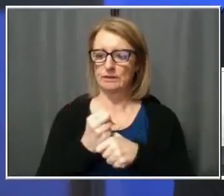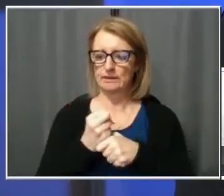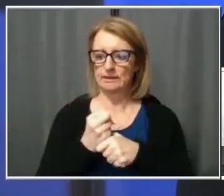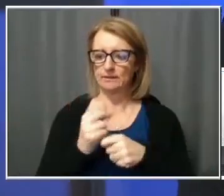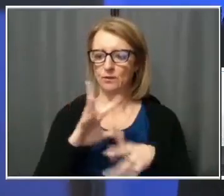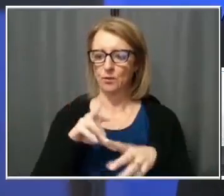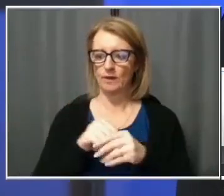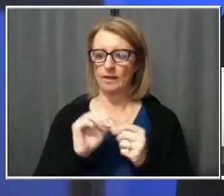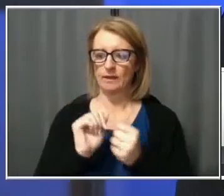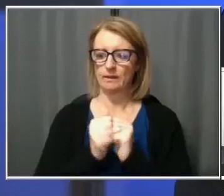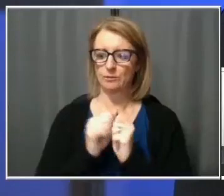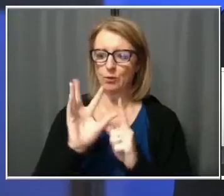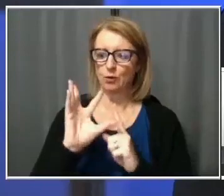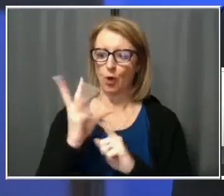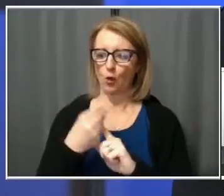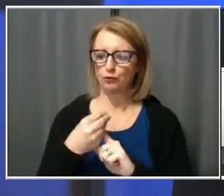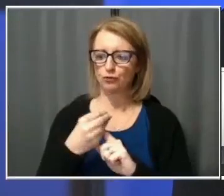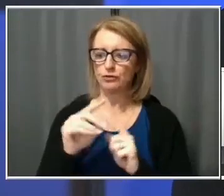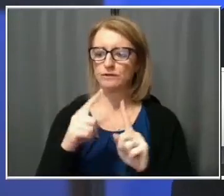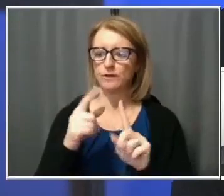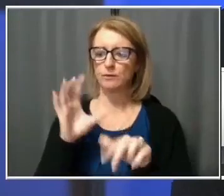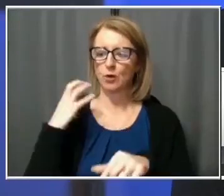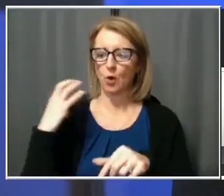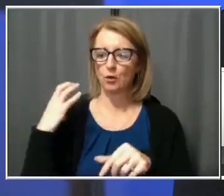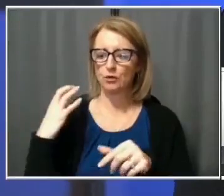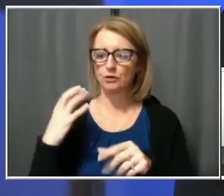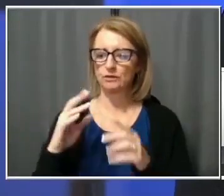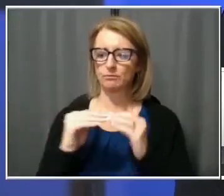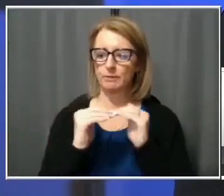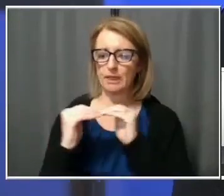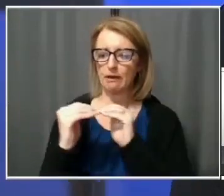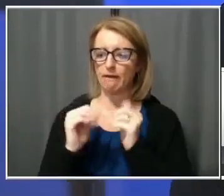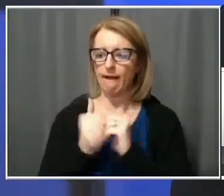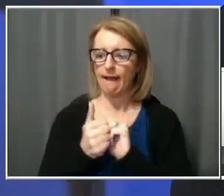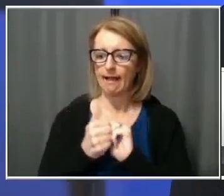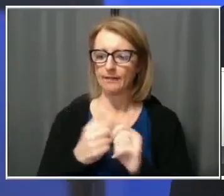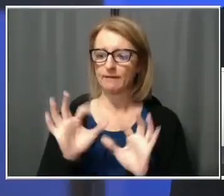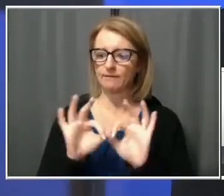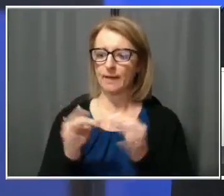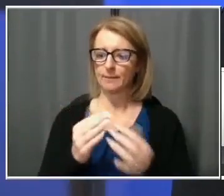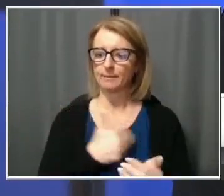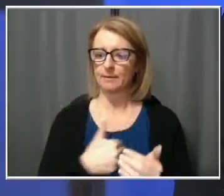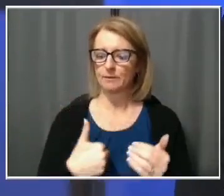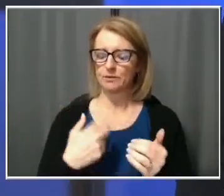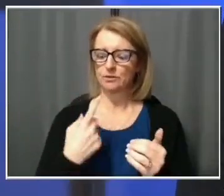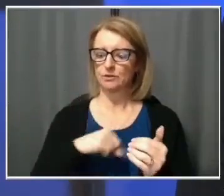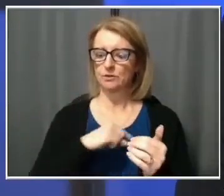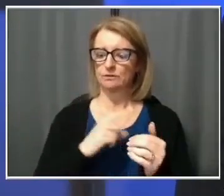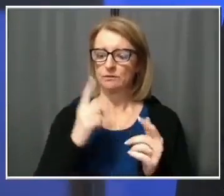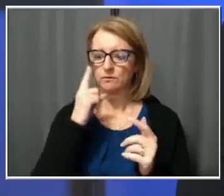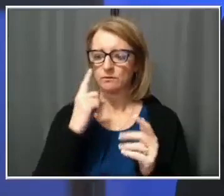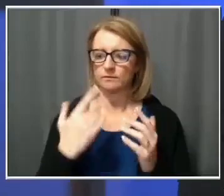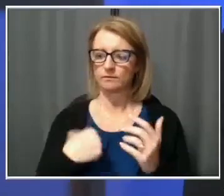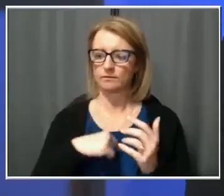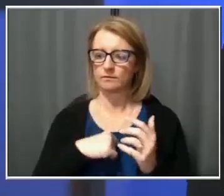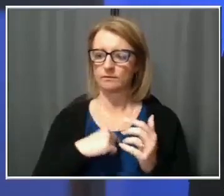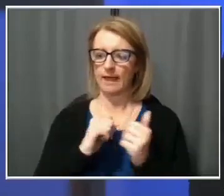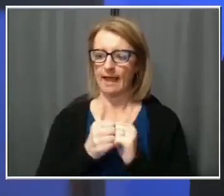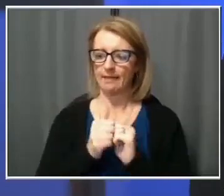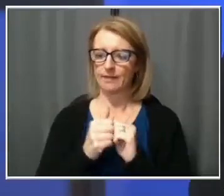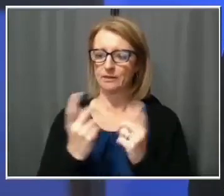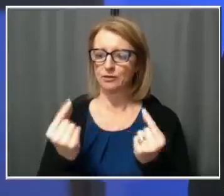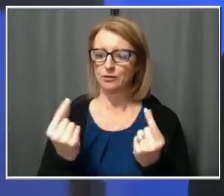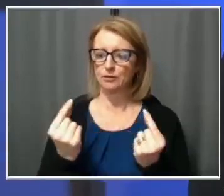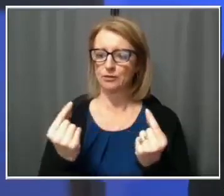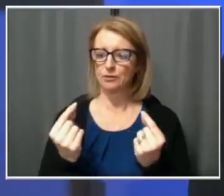sport culture, from your coaches, from peer athletes, from your family members. And one of the things that I have athletes do is to look